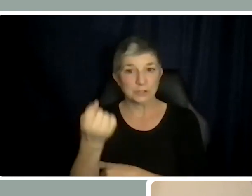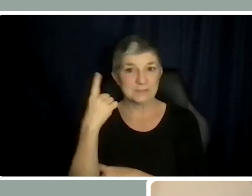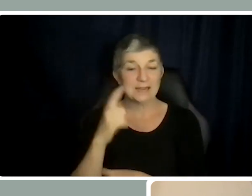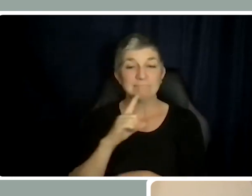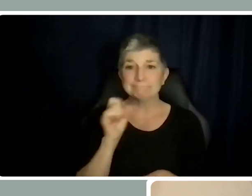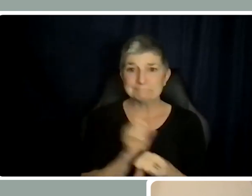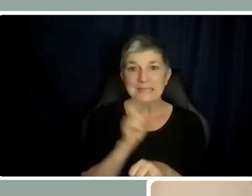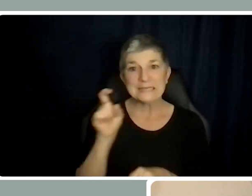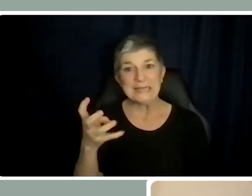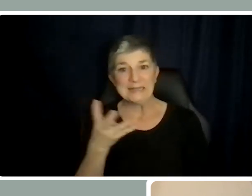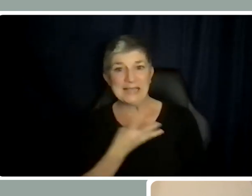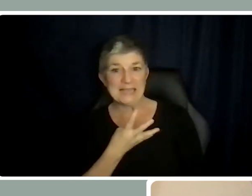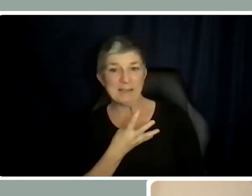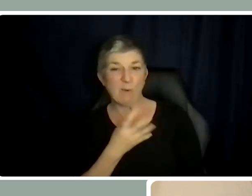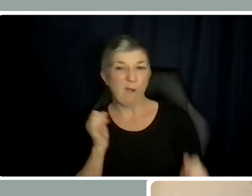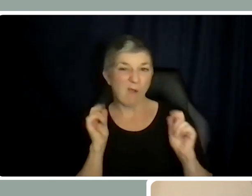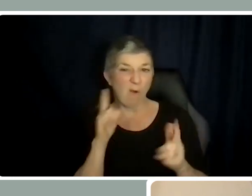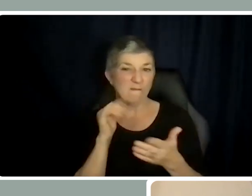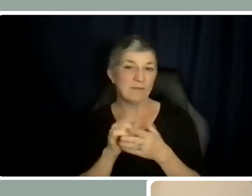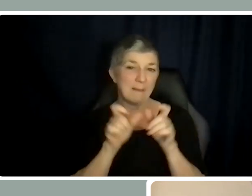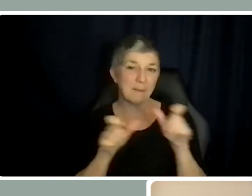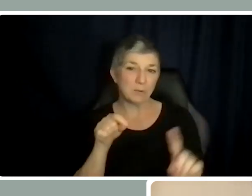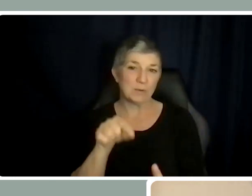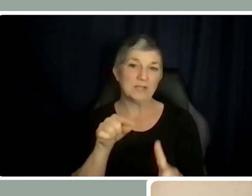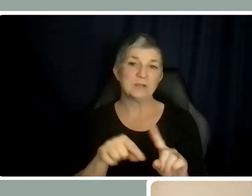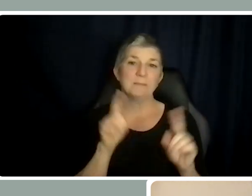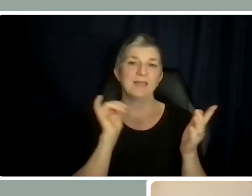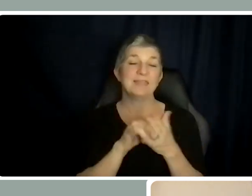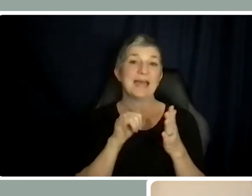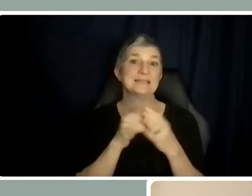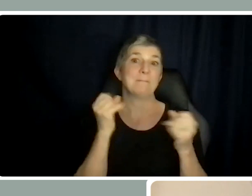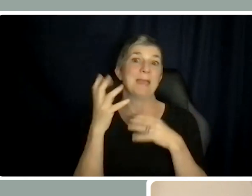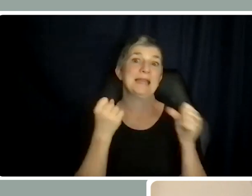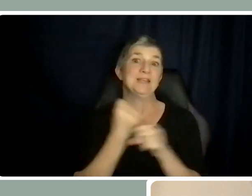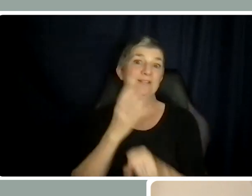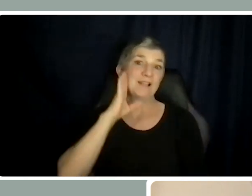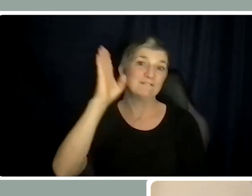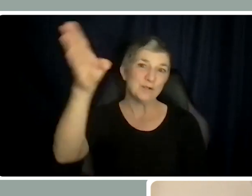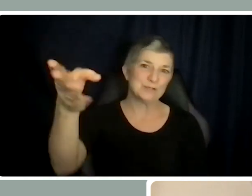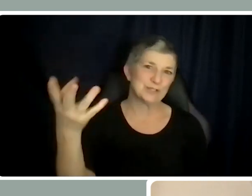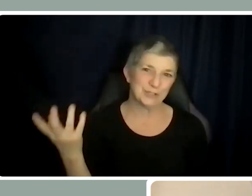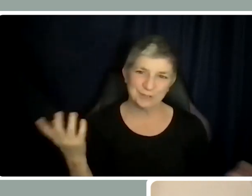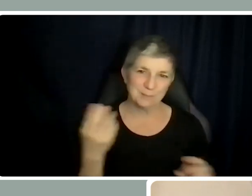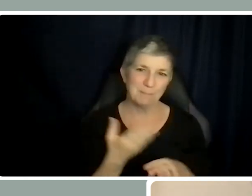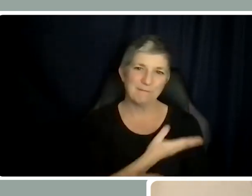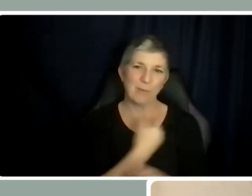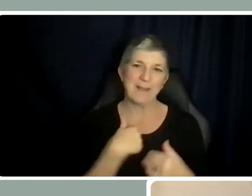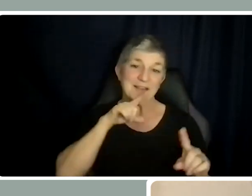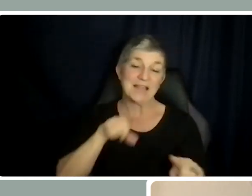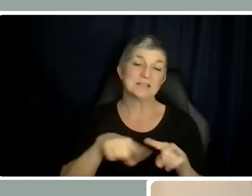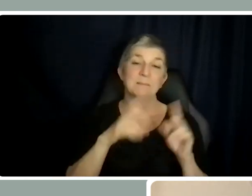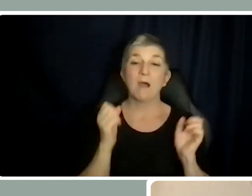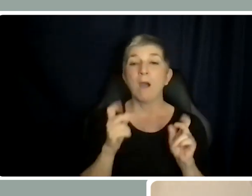really need the chemo backbone at all in that population. But those data are years from giving us an answer, but there's an opportunity